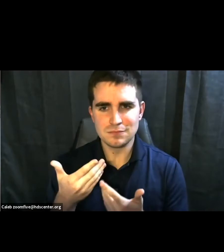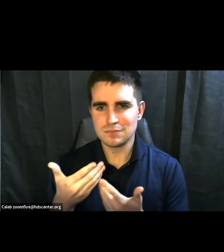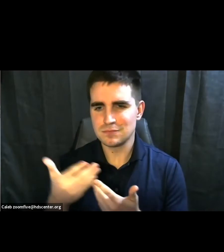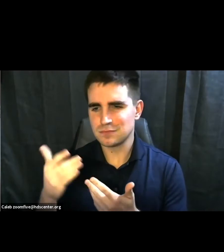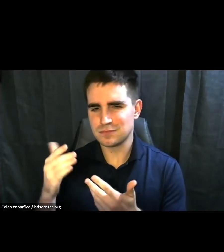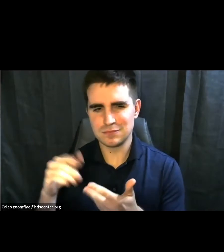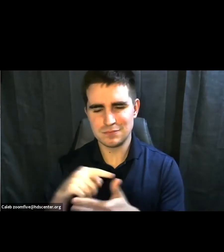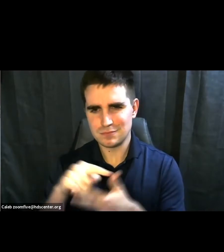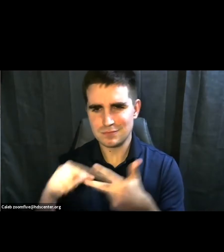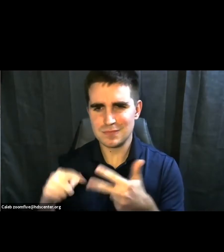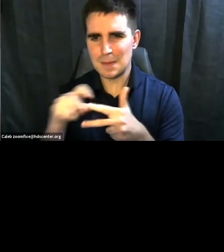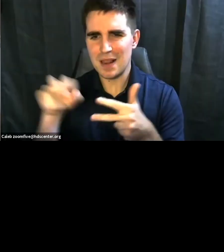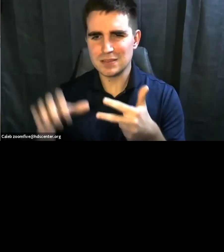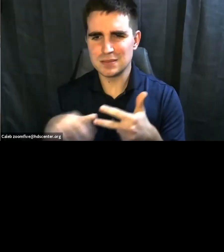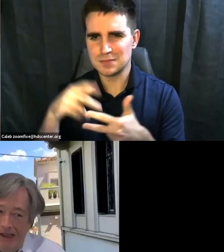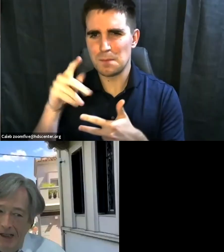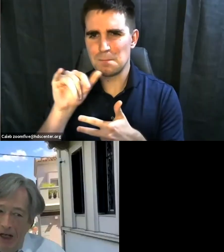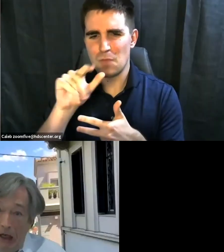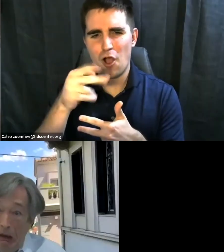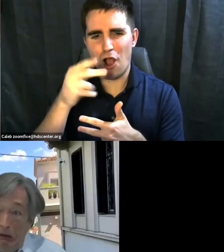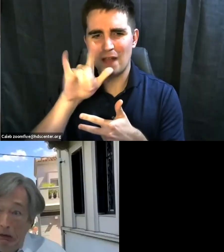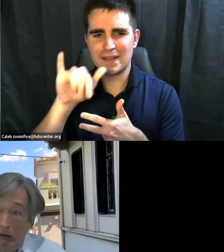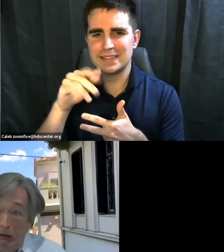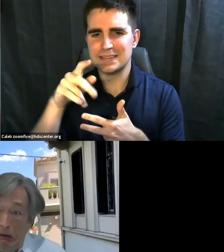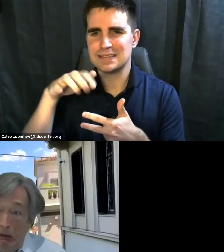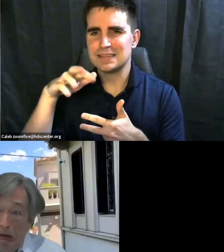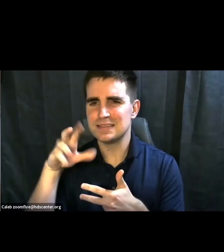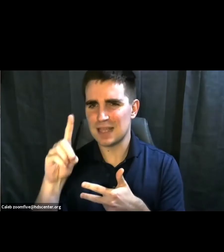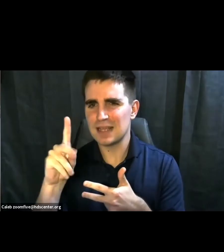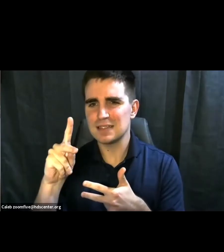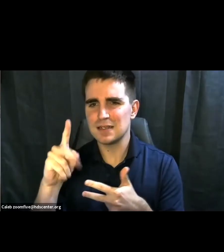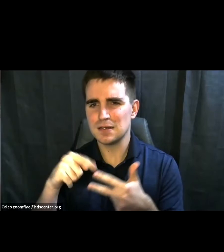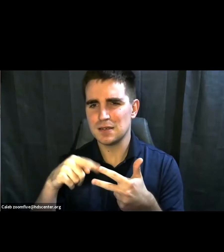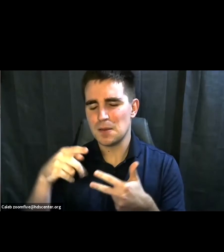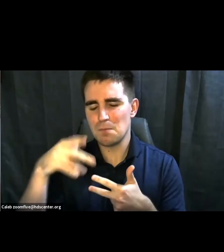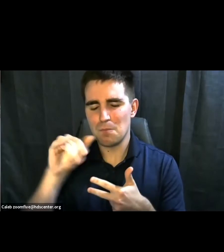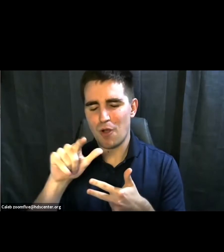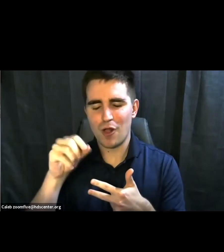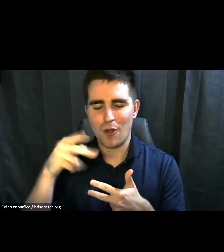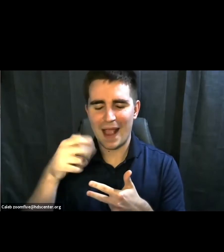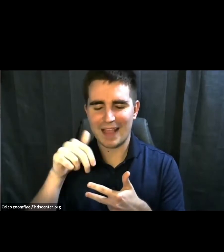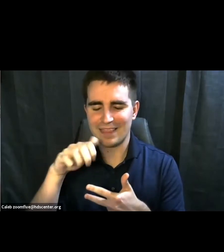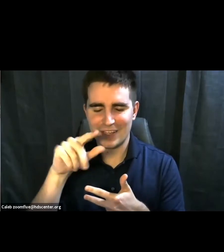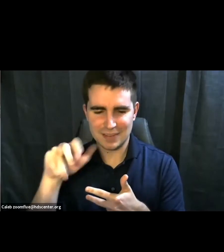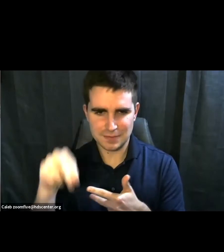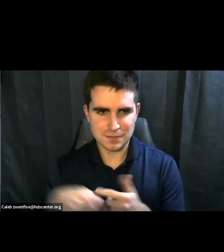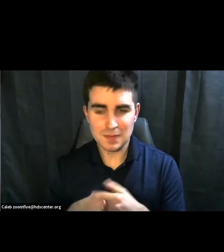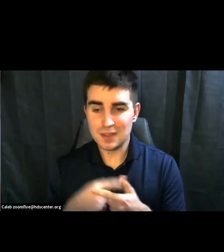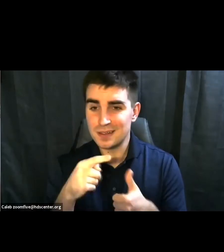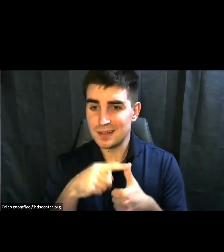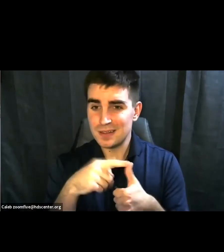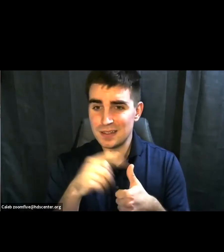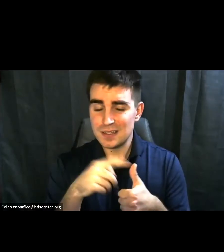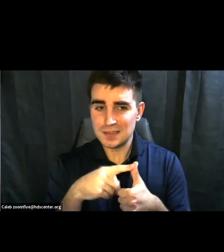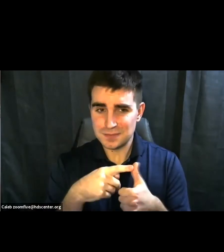Paulo Hanlon. Holly Dick became legally blind at the age of 6. During her 44 years of marriage to E.